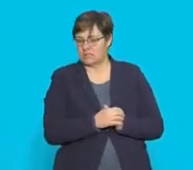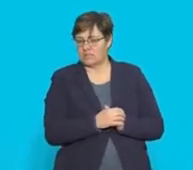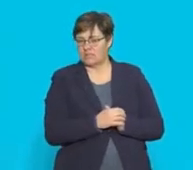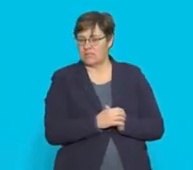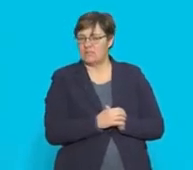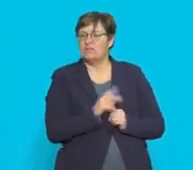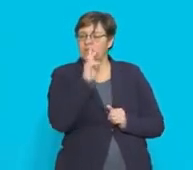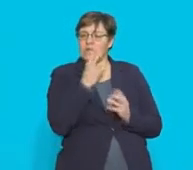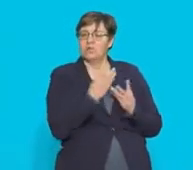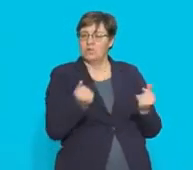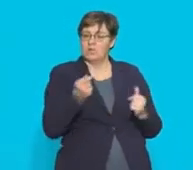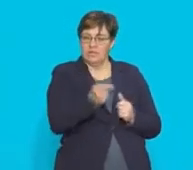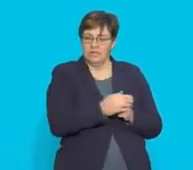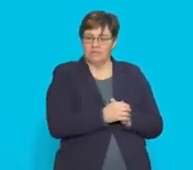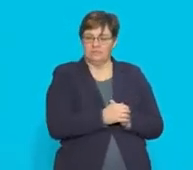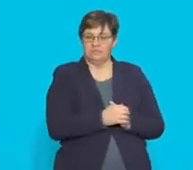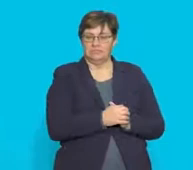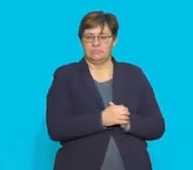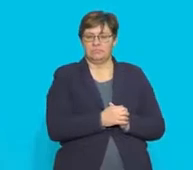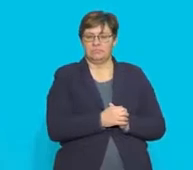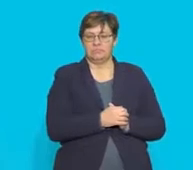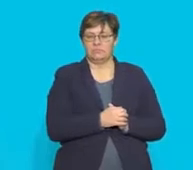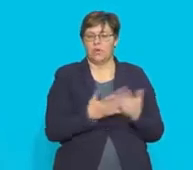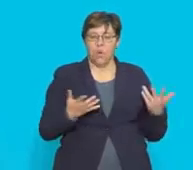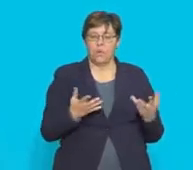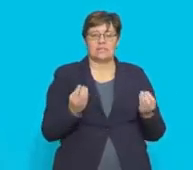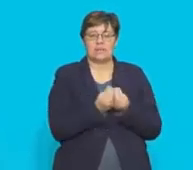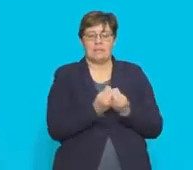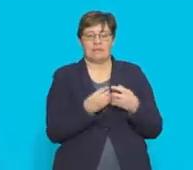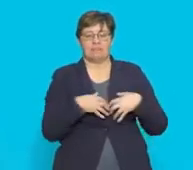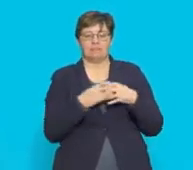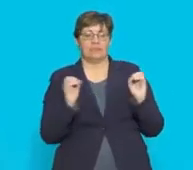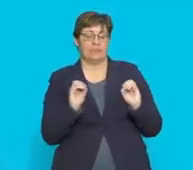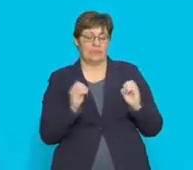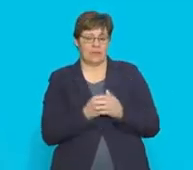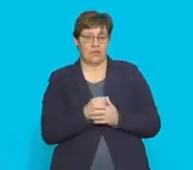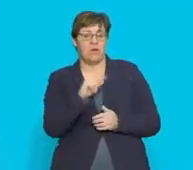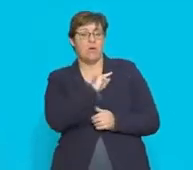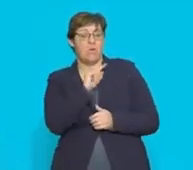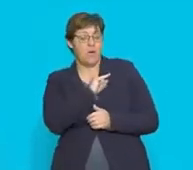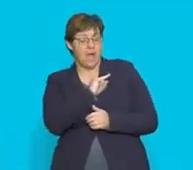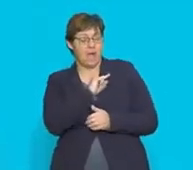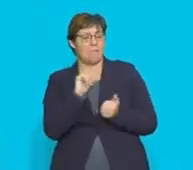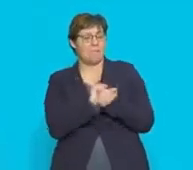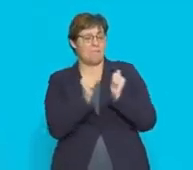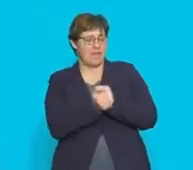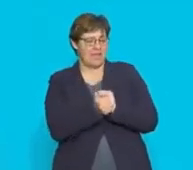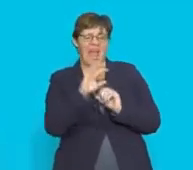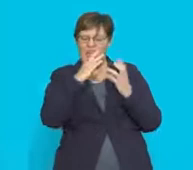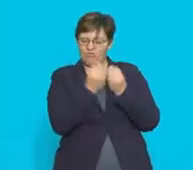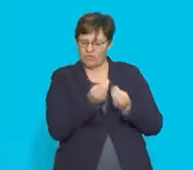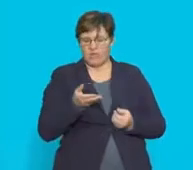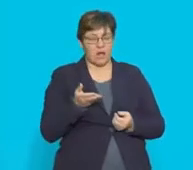give us a solution, or will it give us something that does not exist? But because mathematics,